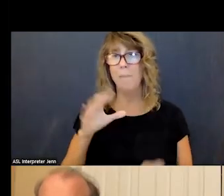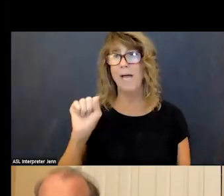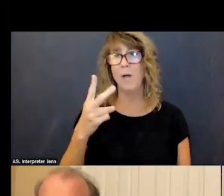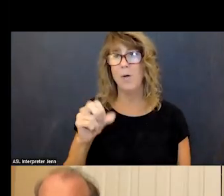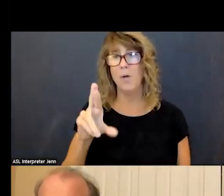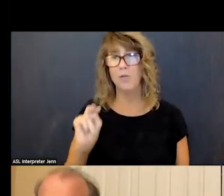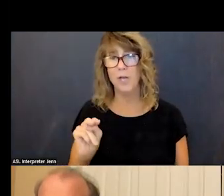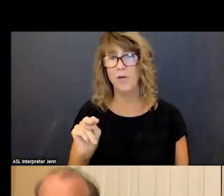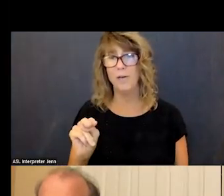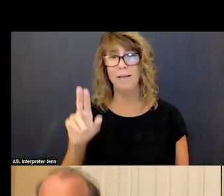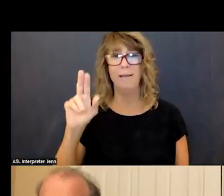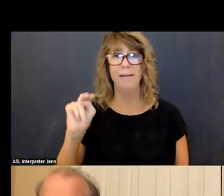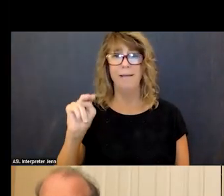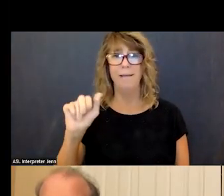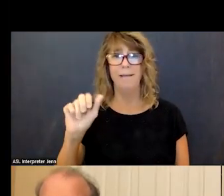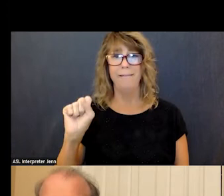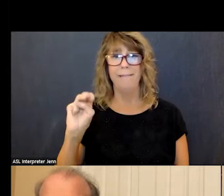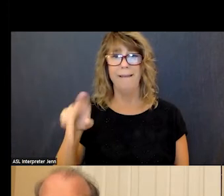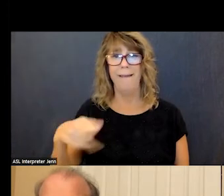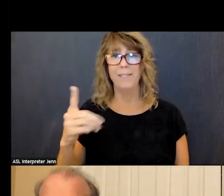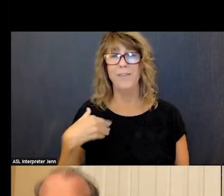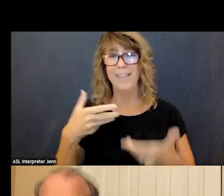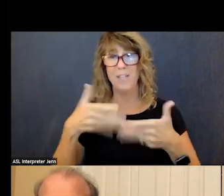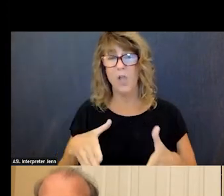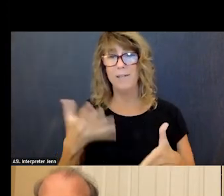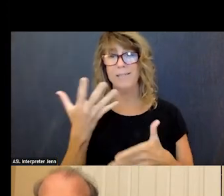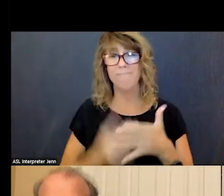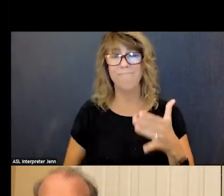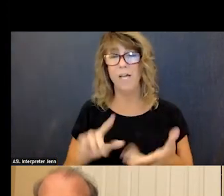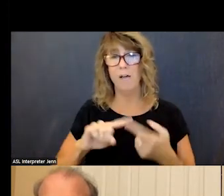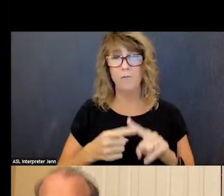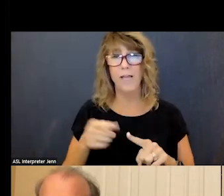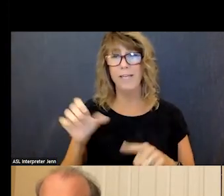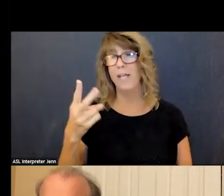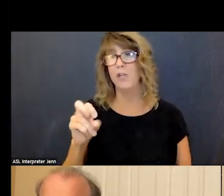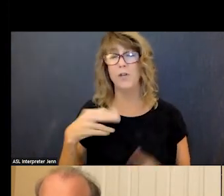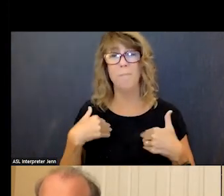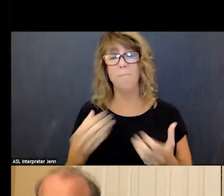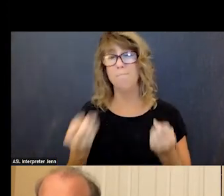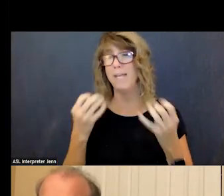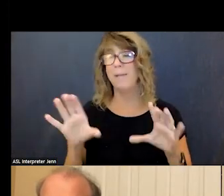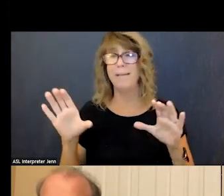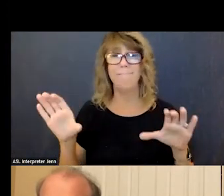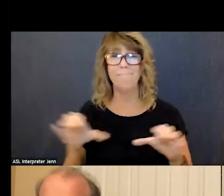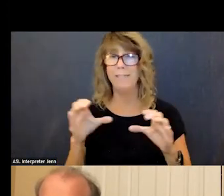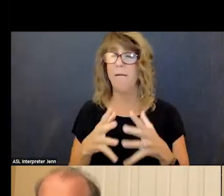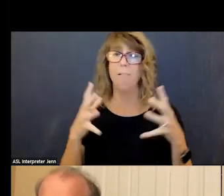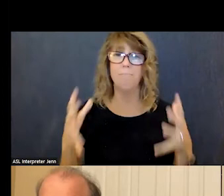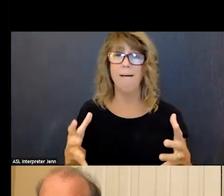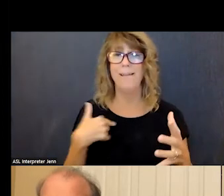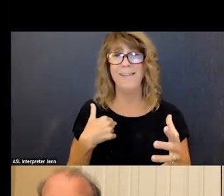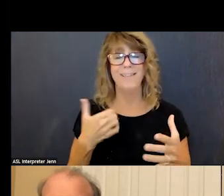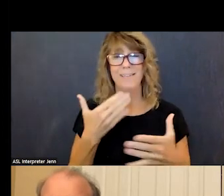lost a friend. Sharon made many contributions, and in some of those, she worked very closely with